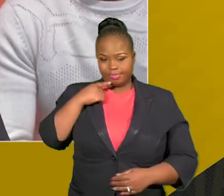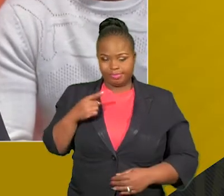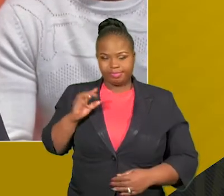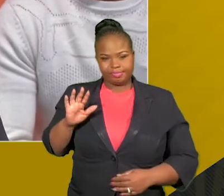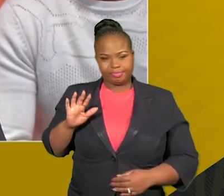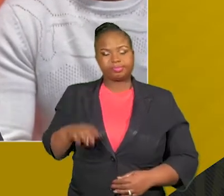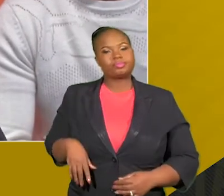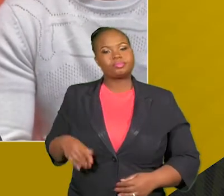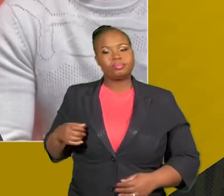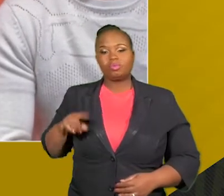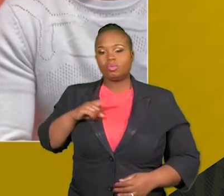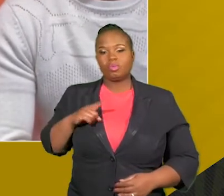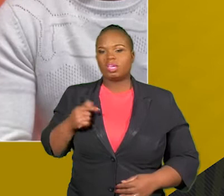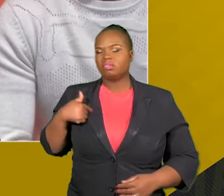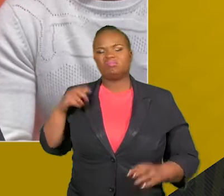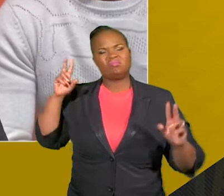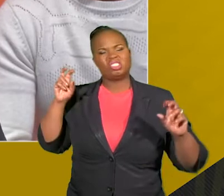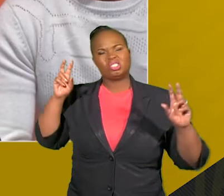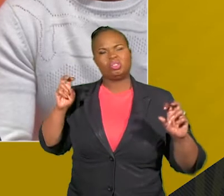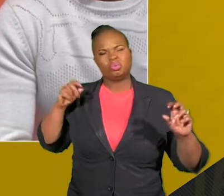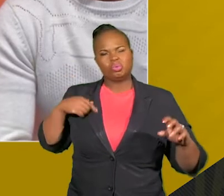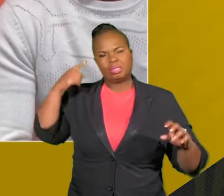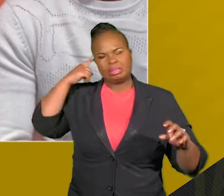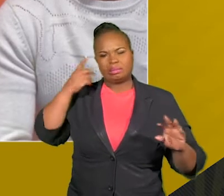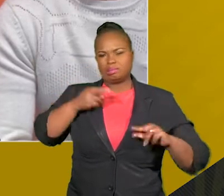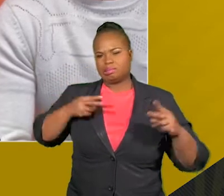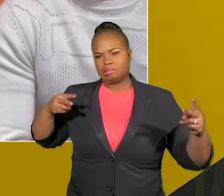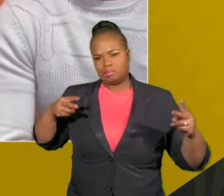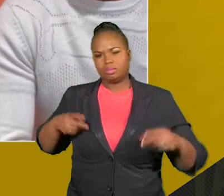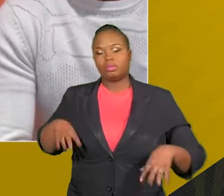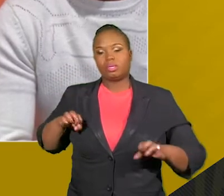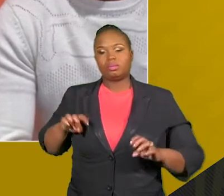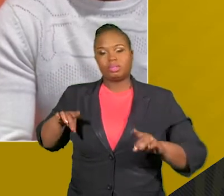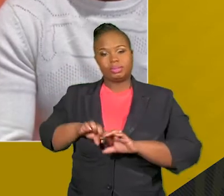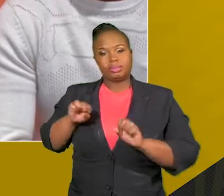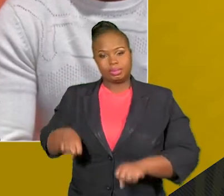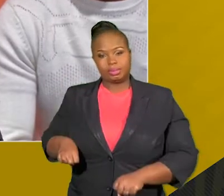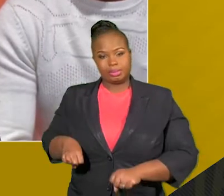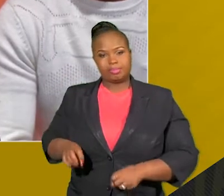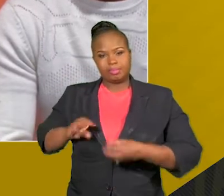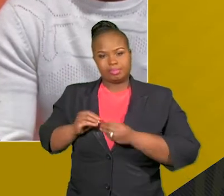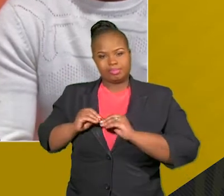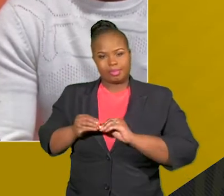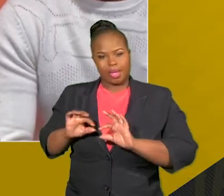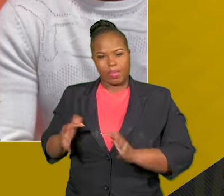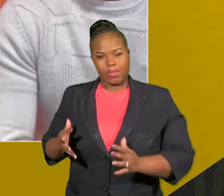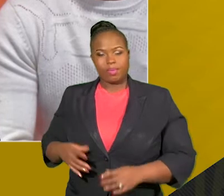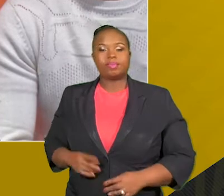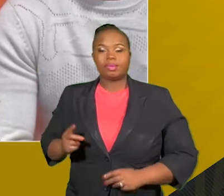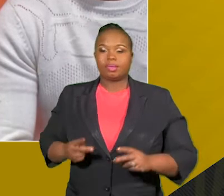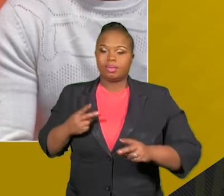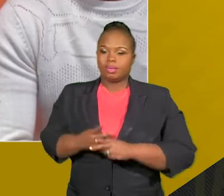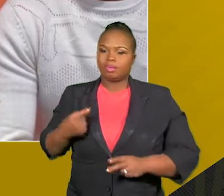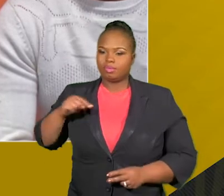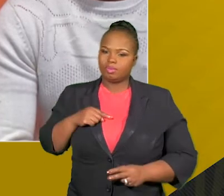think since this is a multifaceted issue, we look back at how the education system was designed. And I do believe that we have to